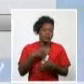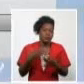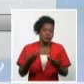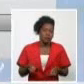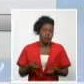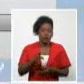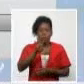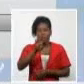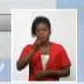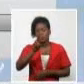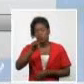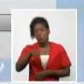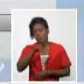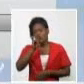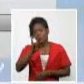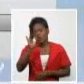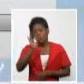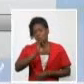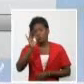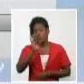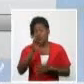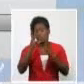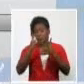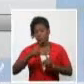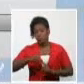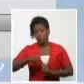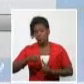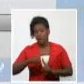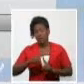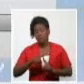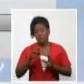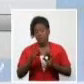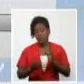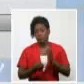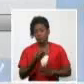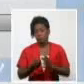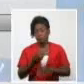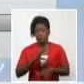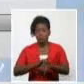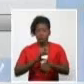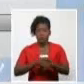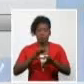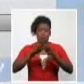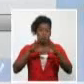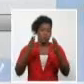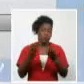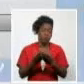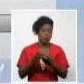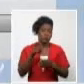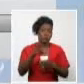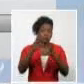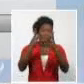that died yesterday. This implies a worldwide lethality of